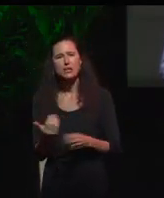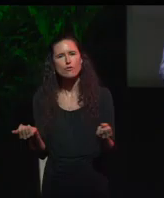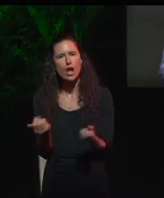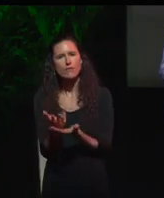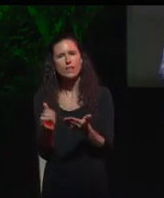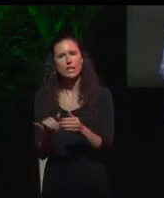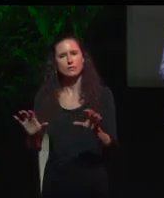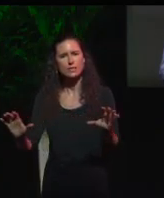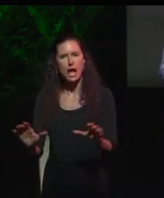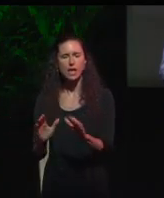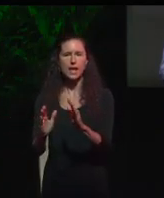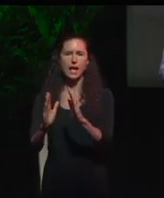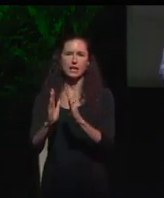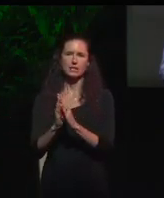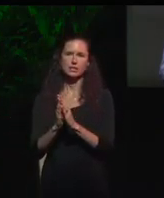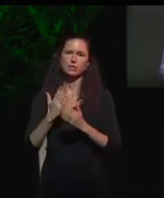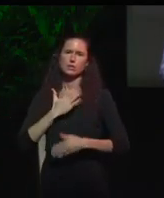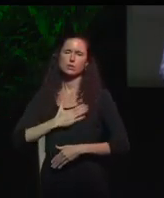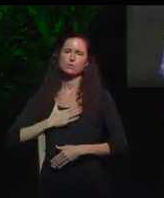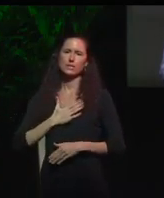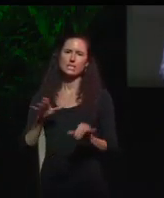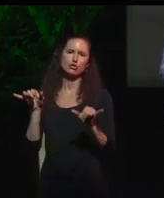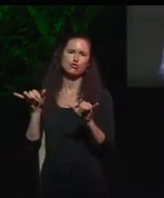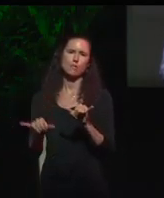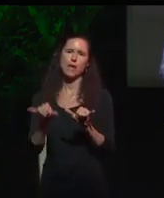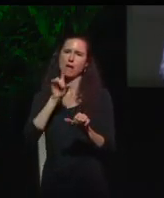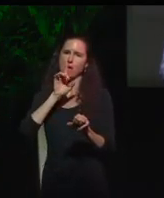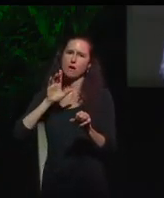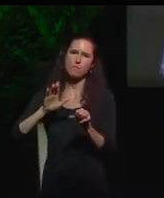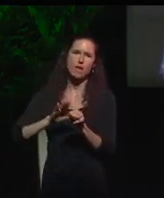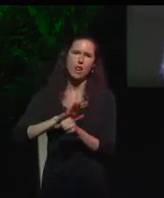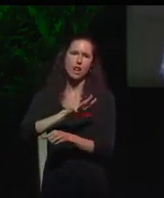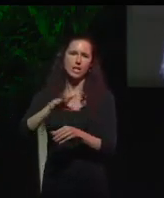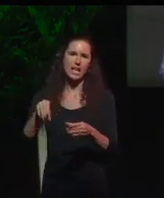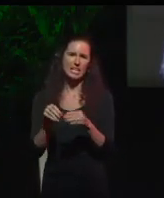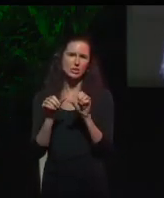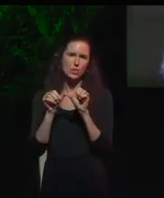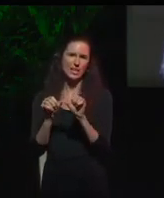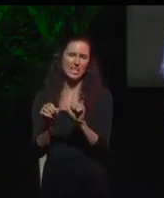and ask you to please remain committed and engaged as we move forward together.